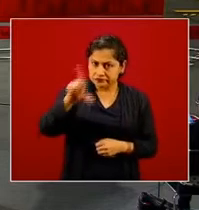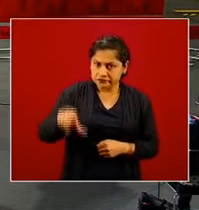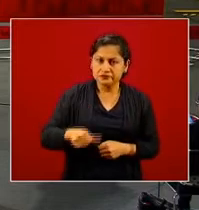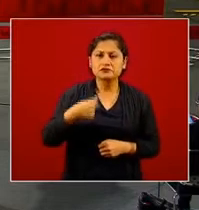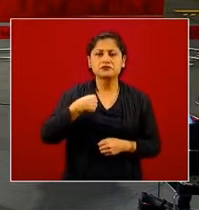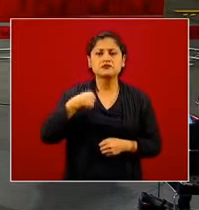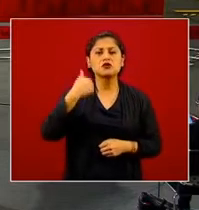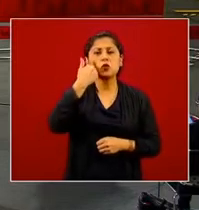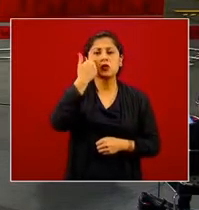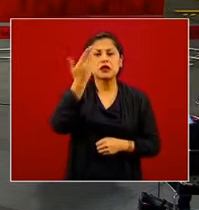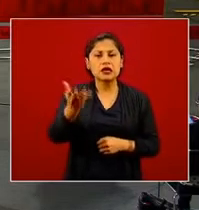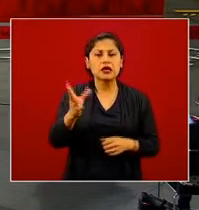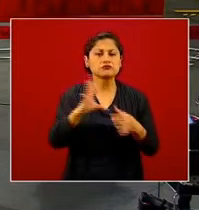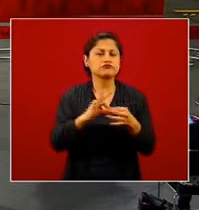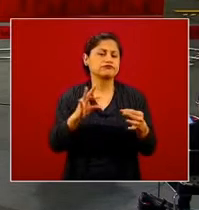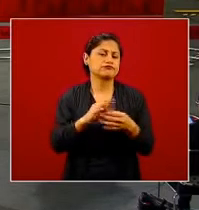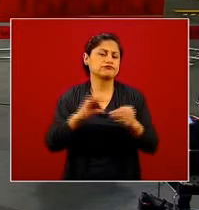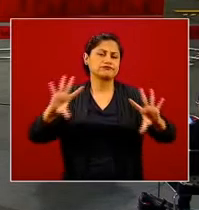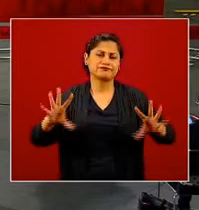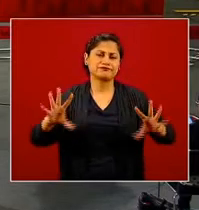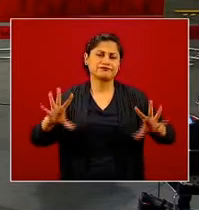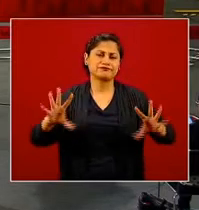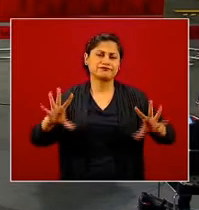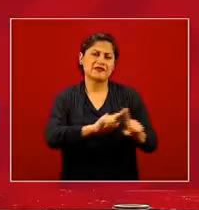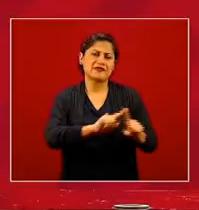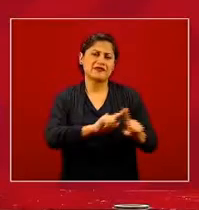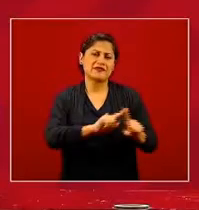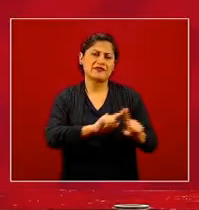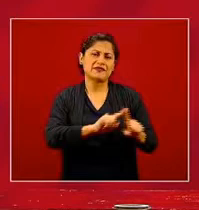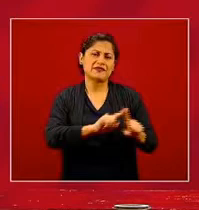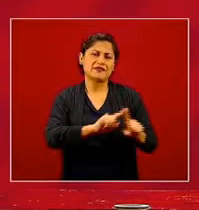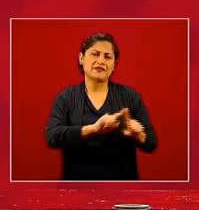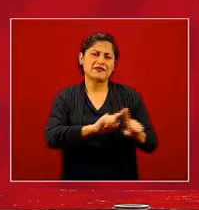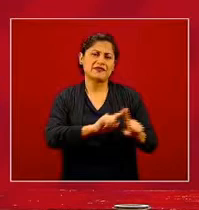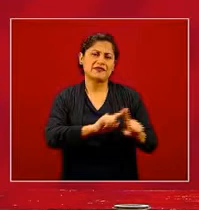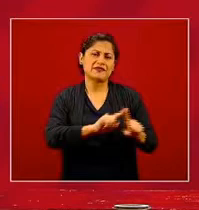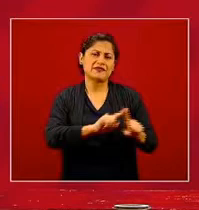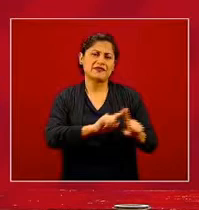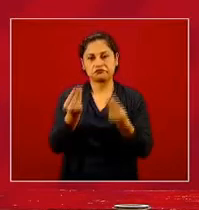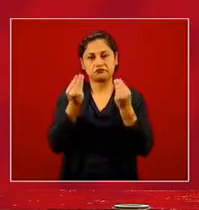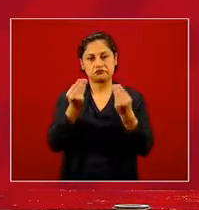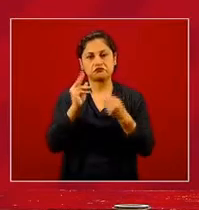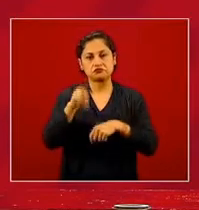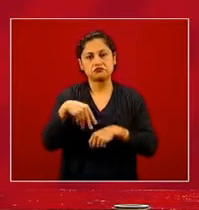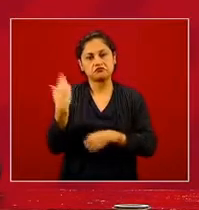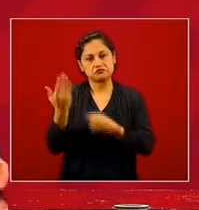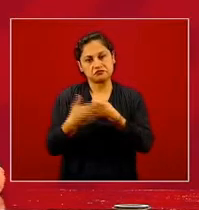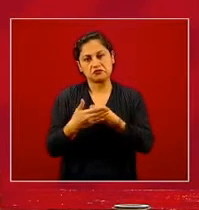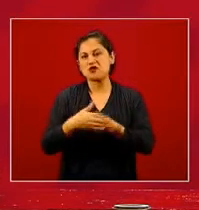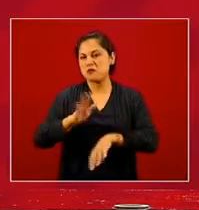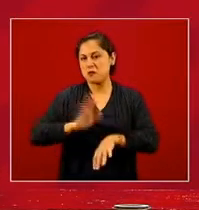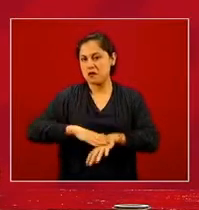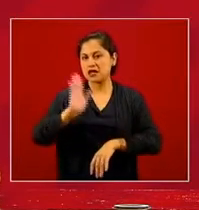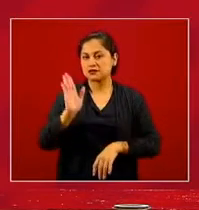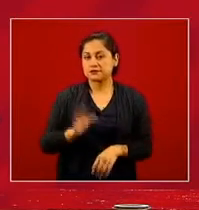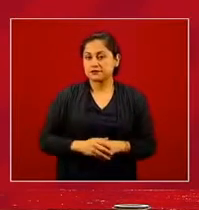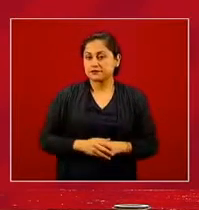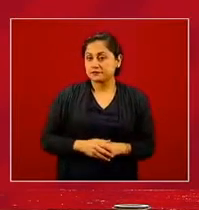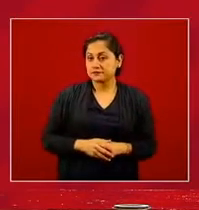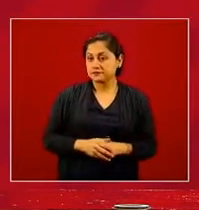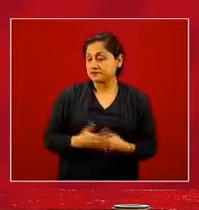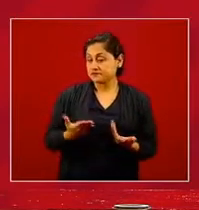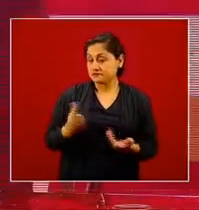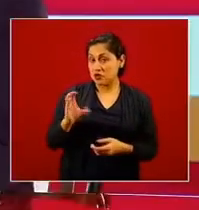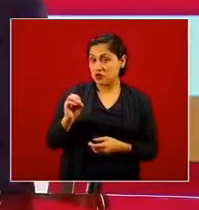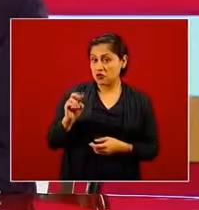This is something that I'd like to address in general about all lessons that we have got so far, and we'll have a